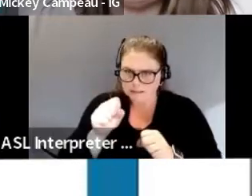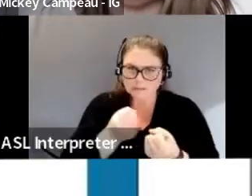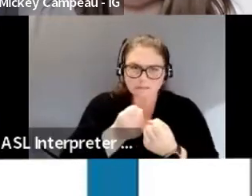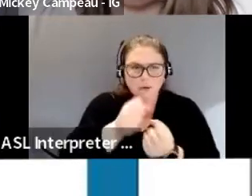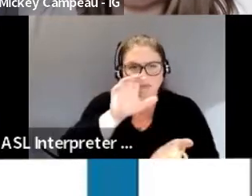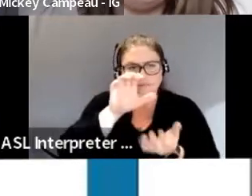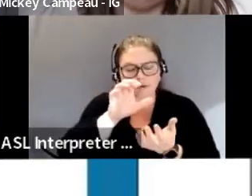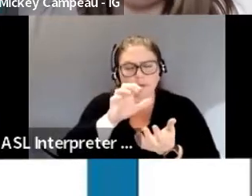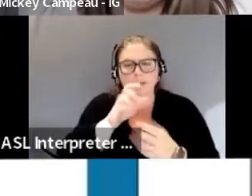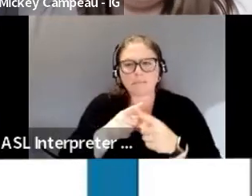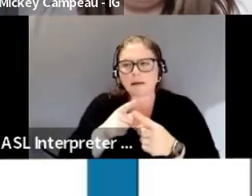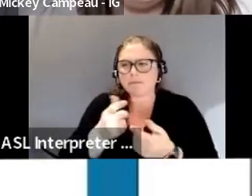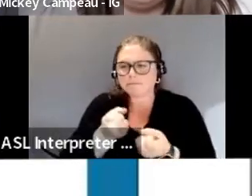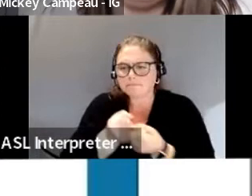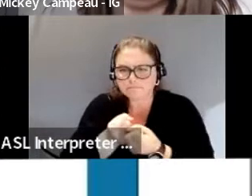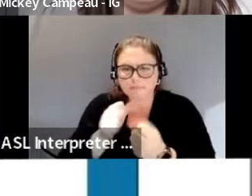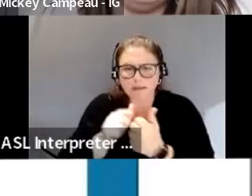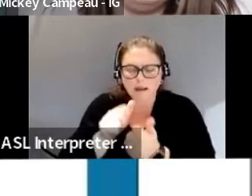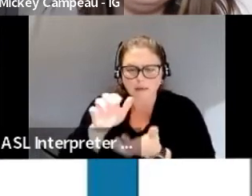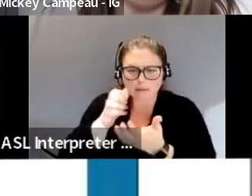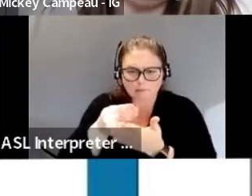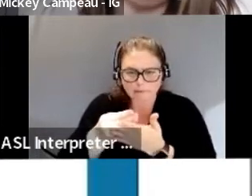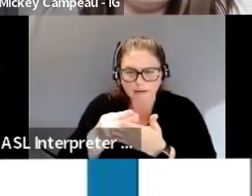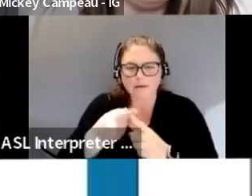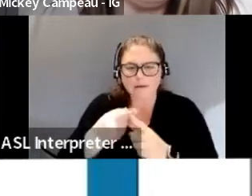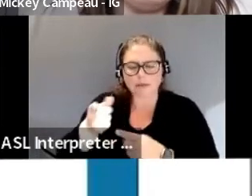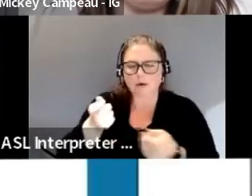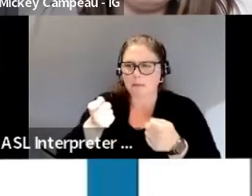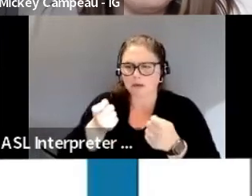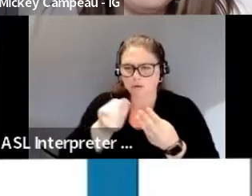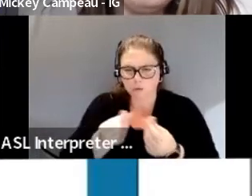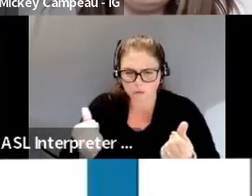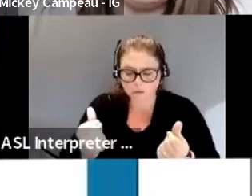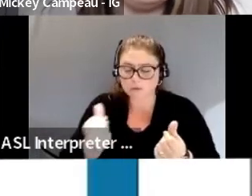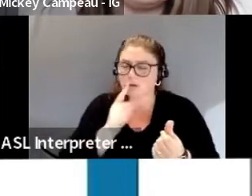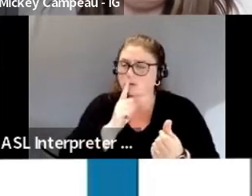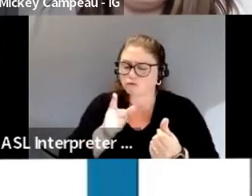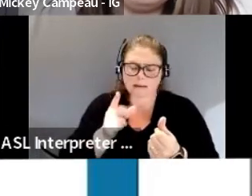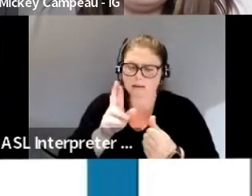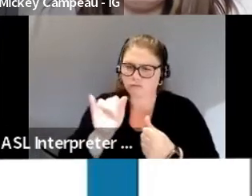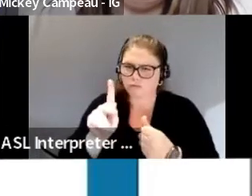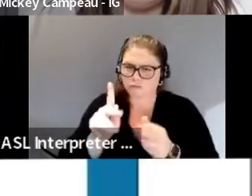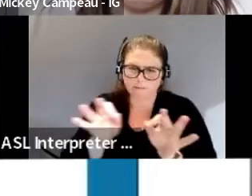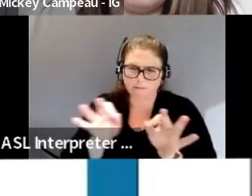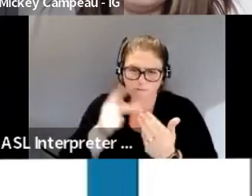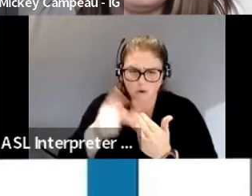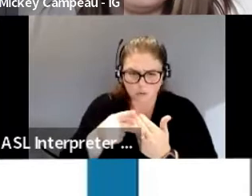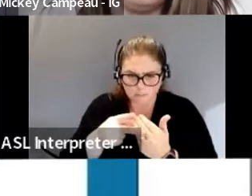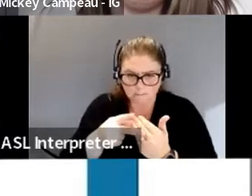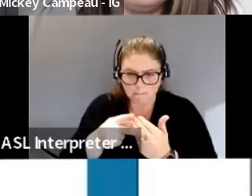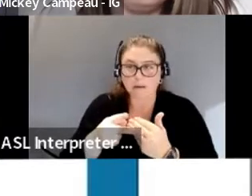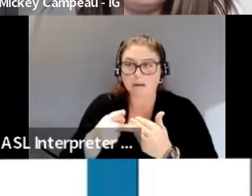funding for their users through Pocketed's managed solution, which is a risk-free program that connects businesses with more